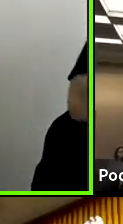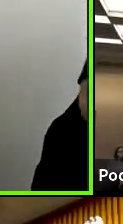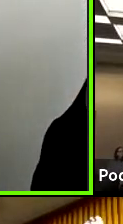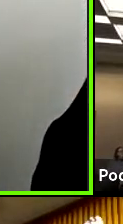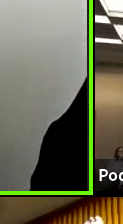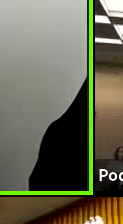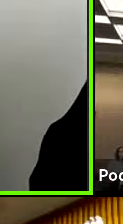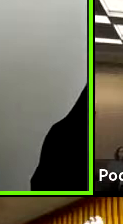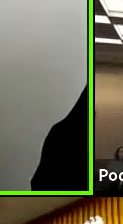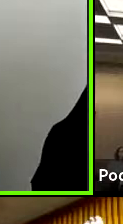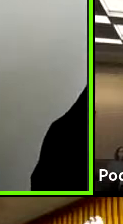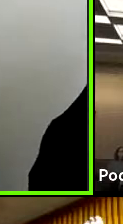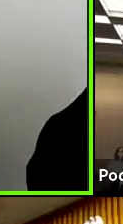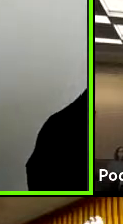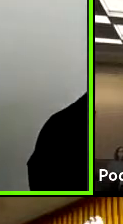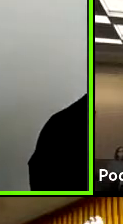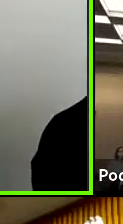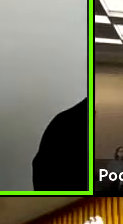Not